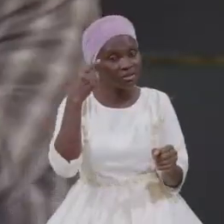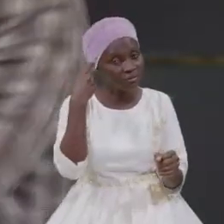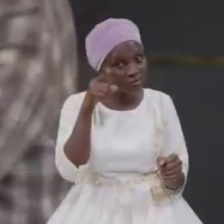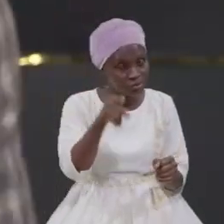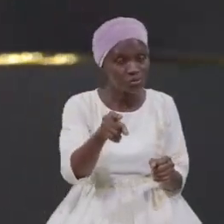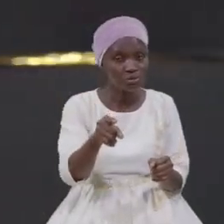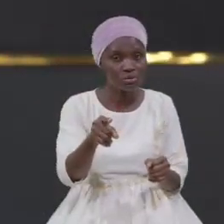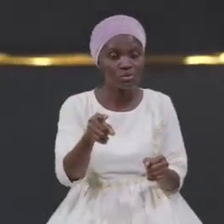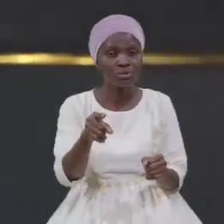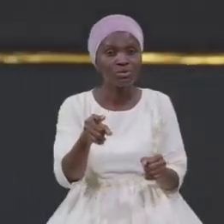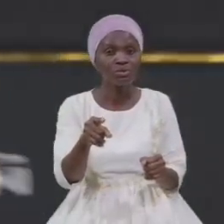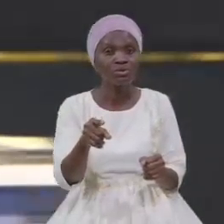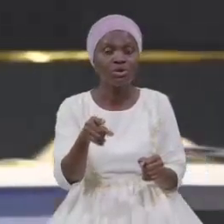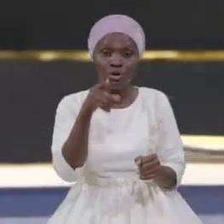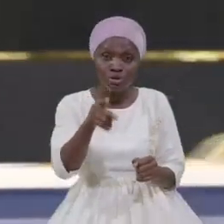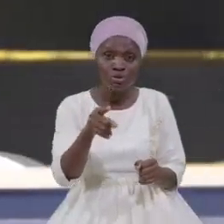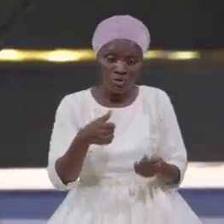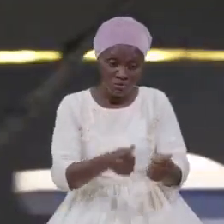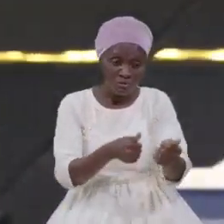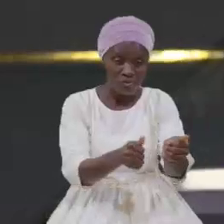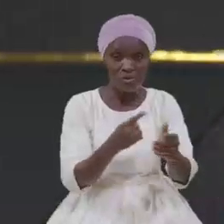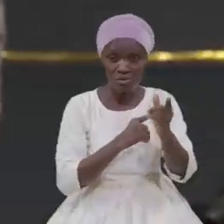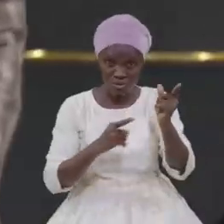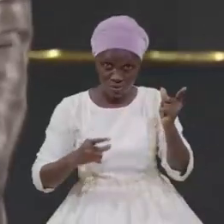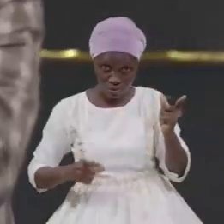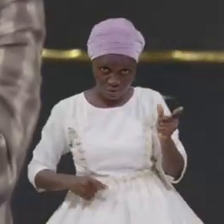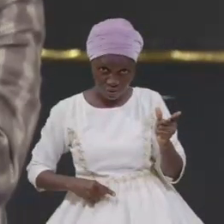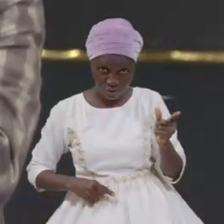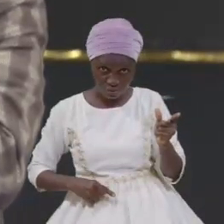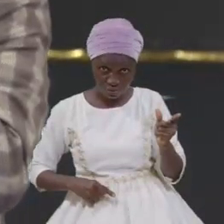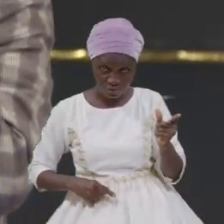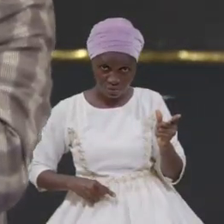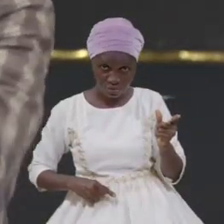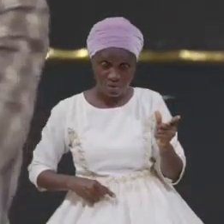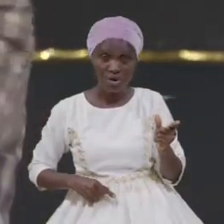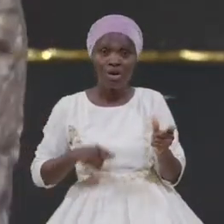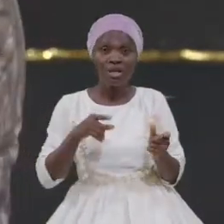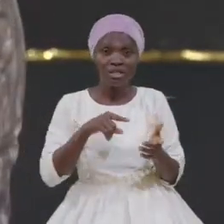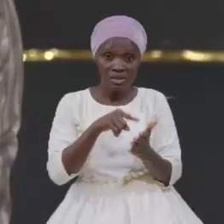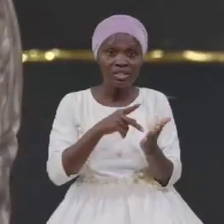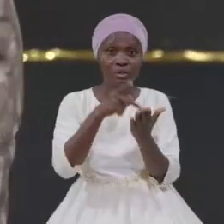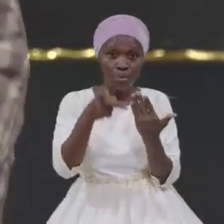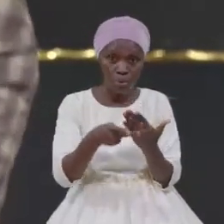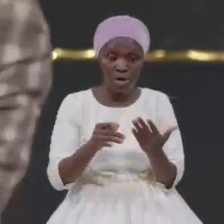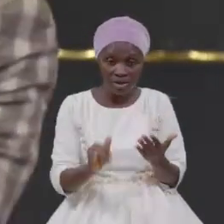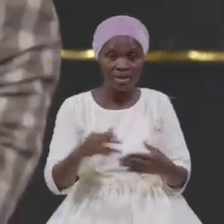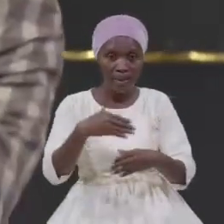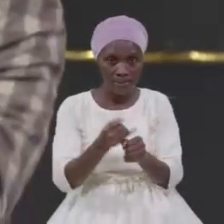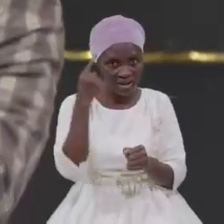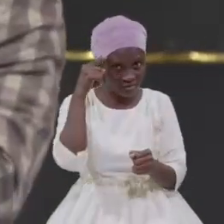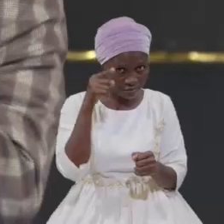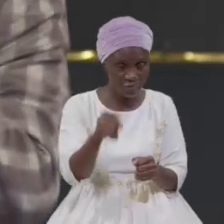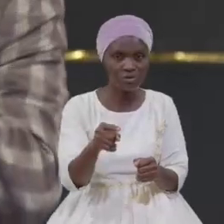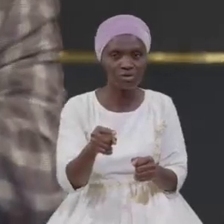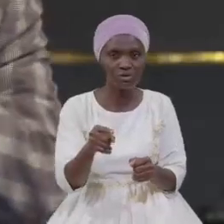been following the Lord, it's still meant for you. Why? You got the peace of God, now you need to get